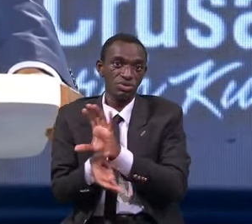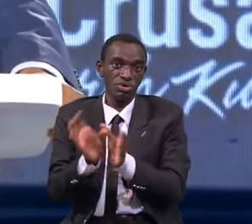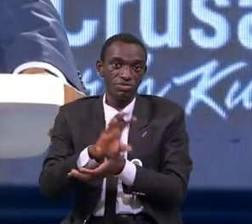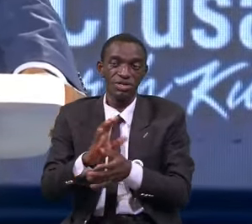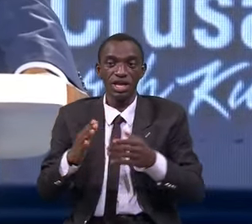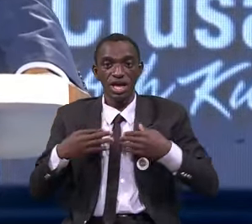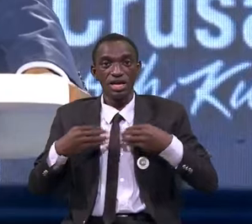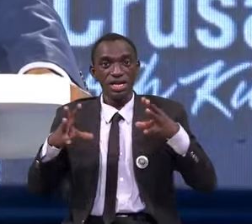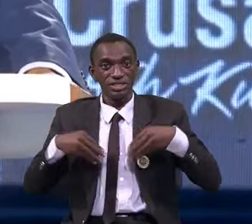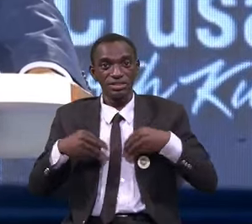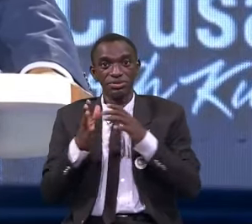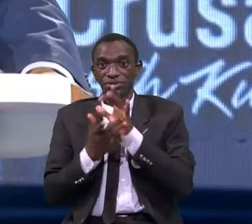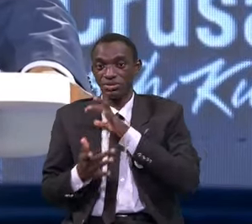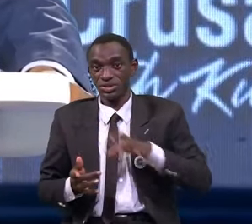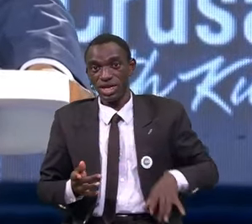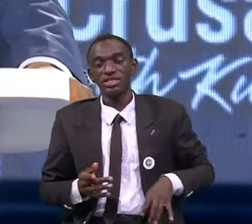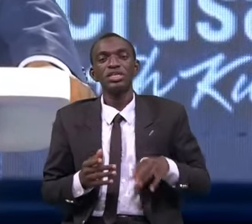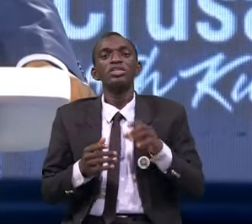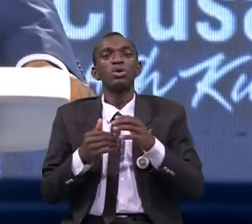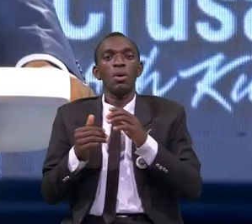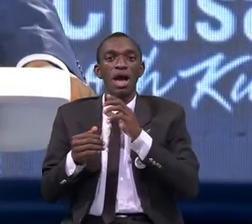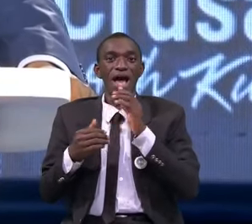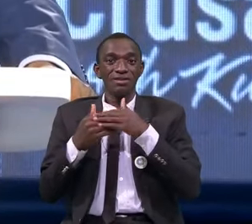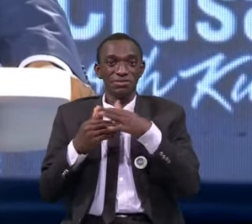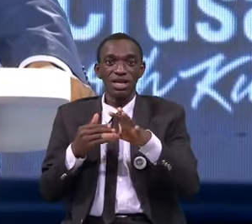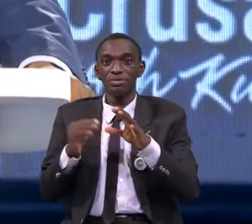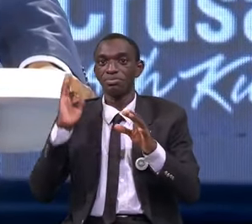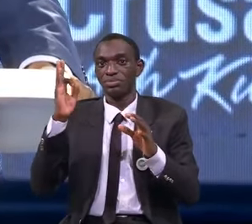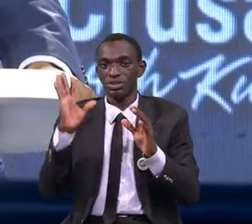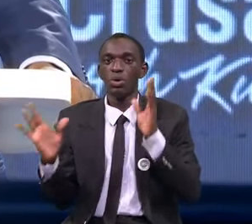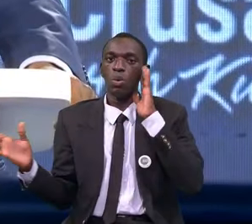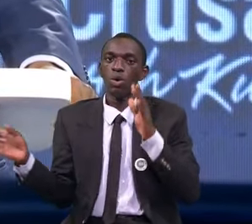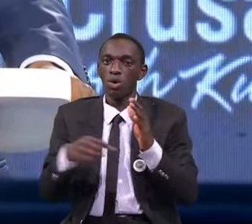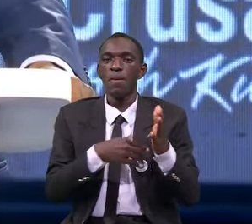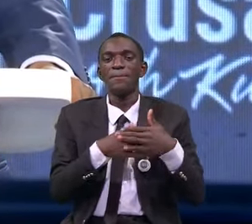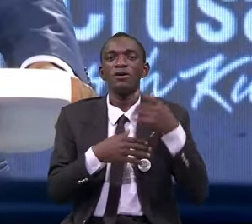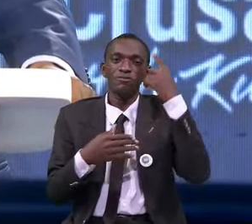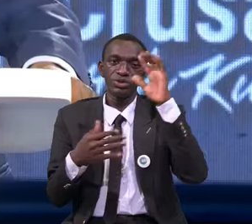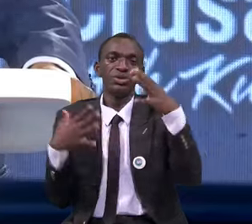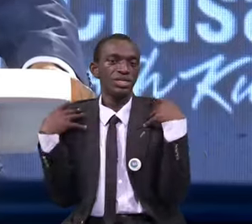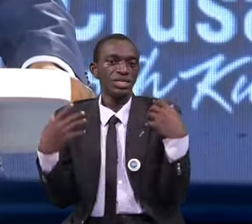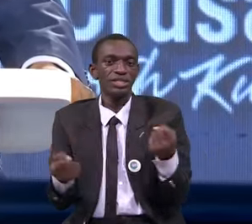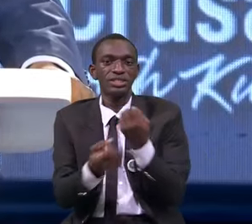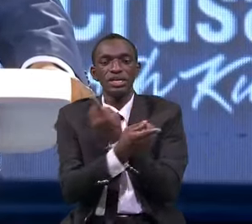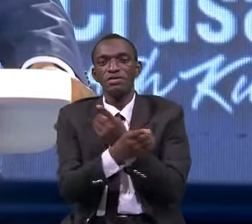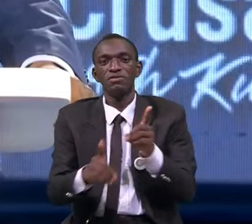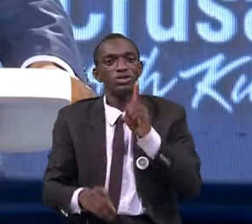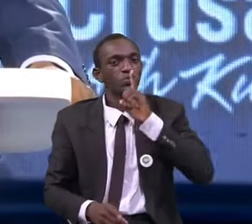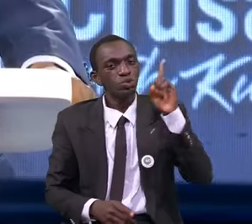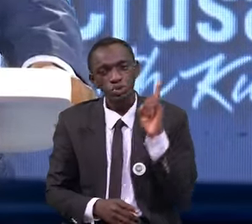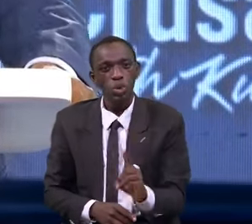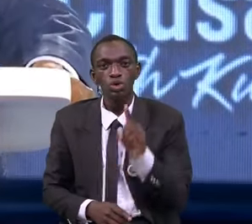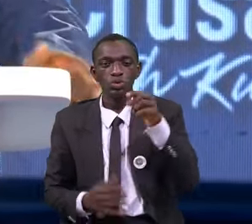because your healing, your deliverance is guaranteed tonight. You have a testimony waiting for